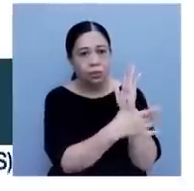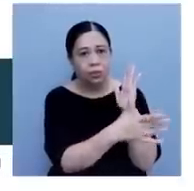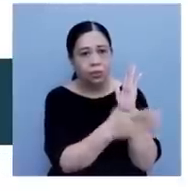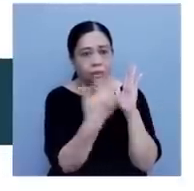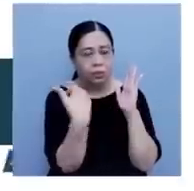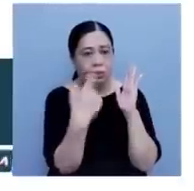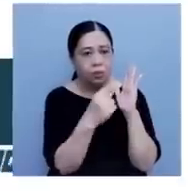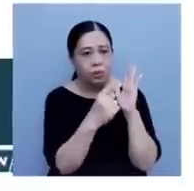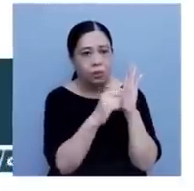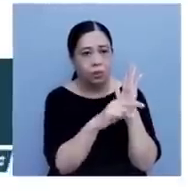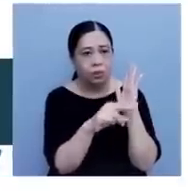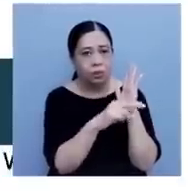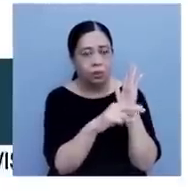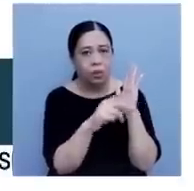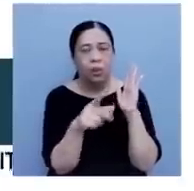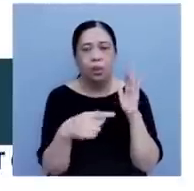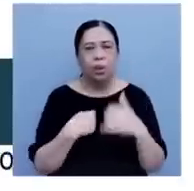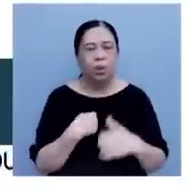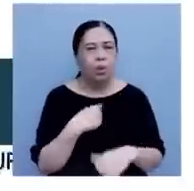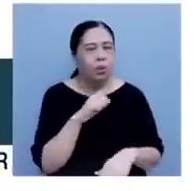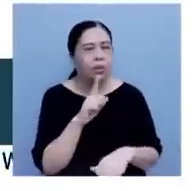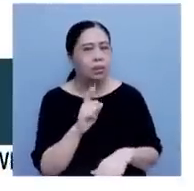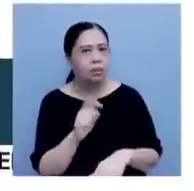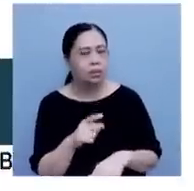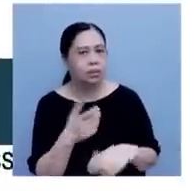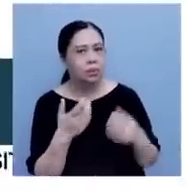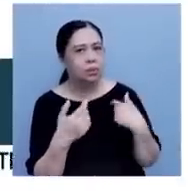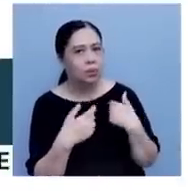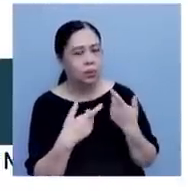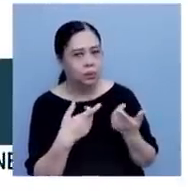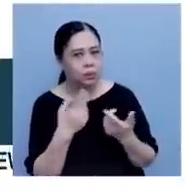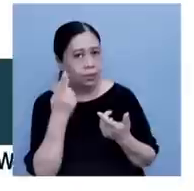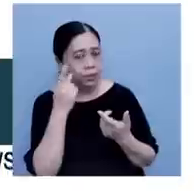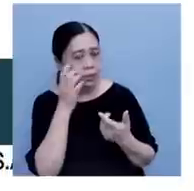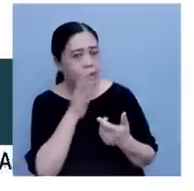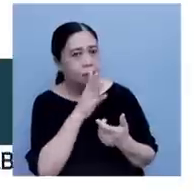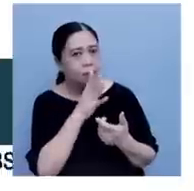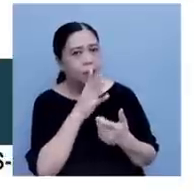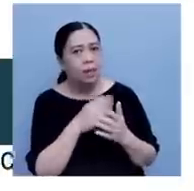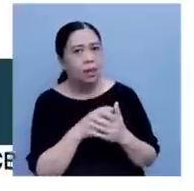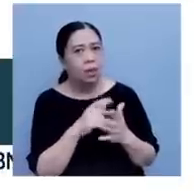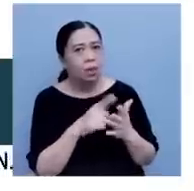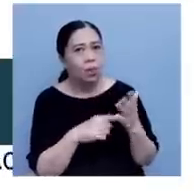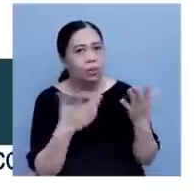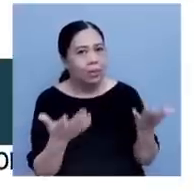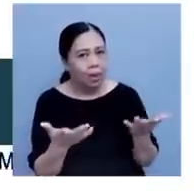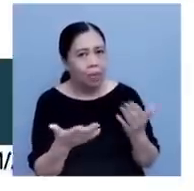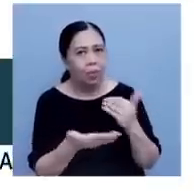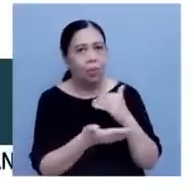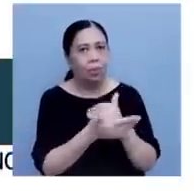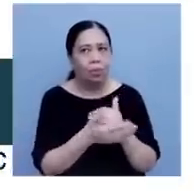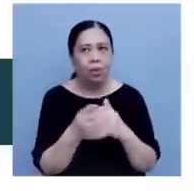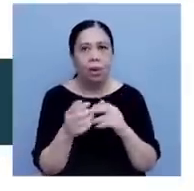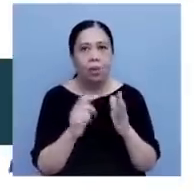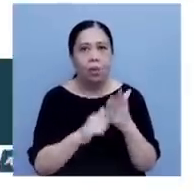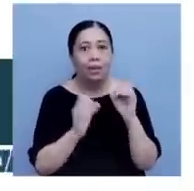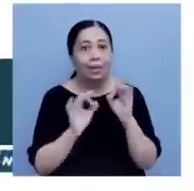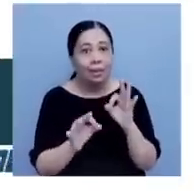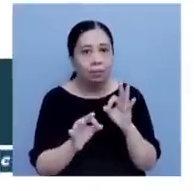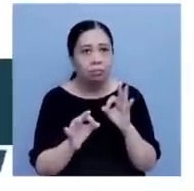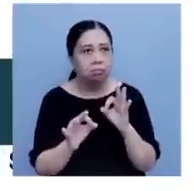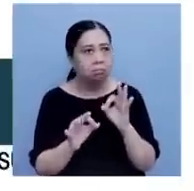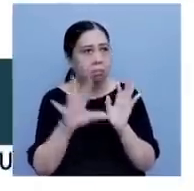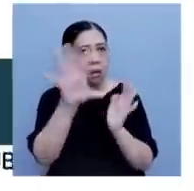Uh-huh. Which brings me to the question, Congresswoman, what now prevents other agencies from doing